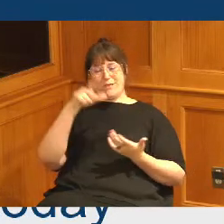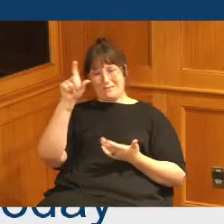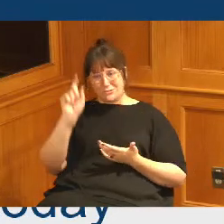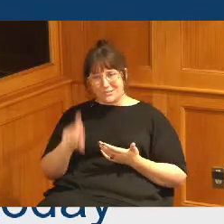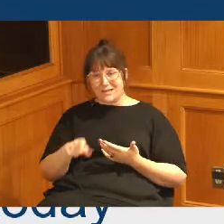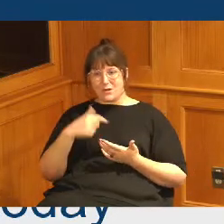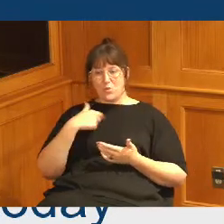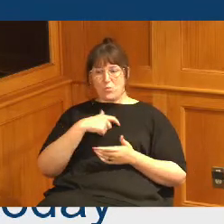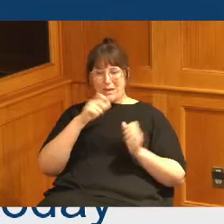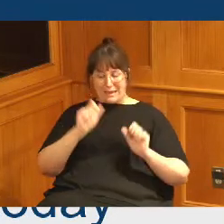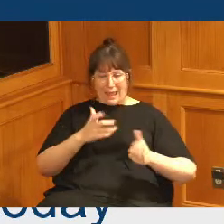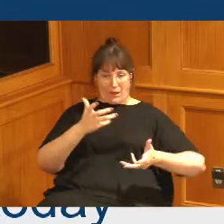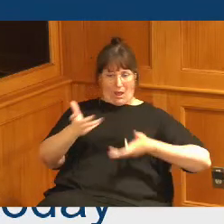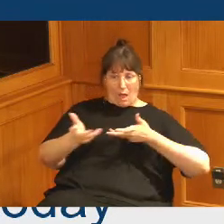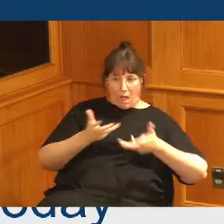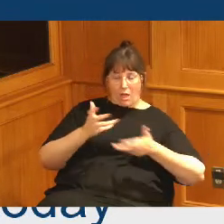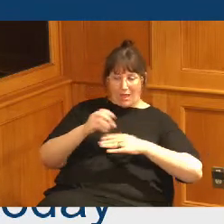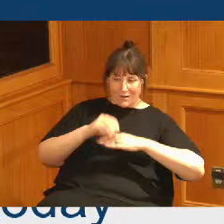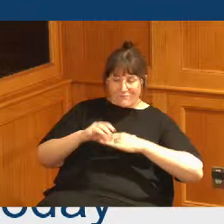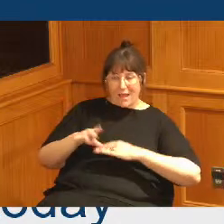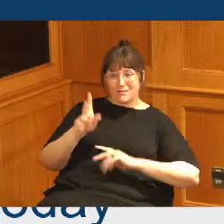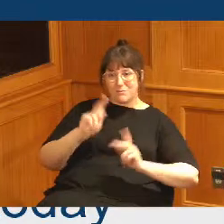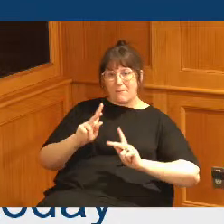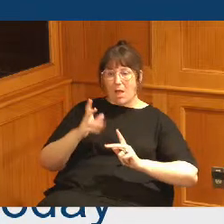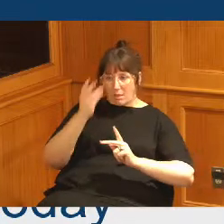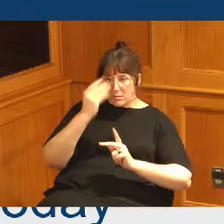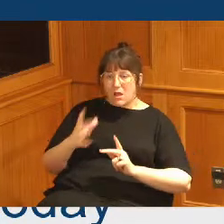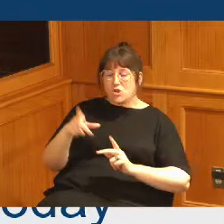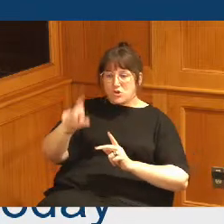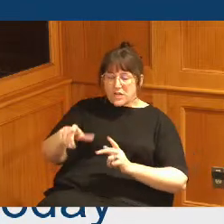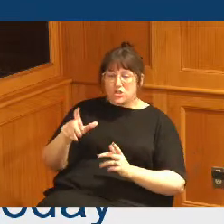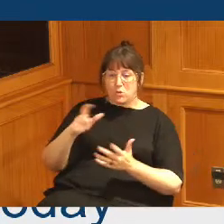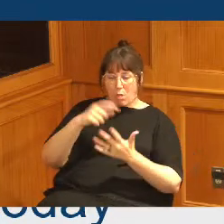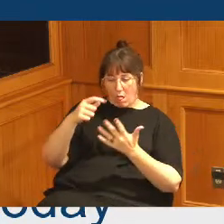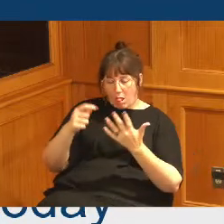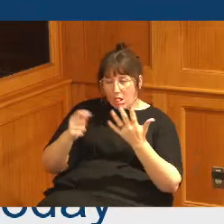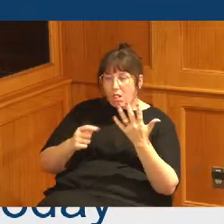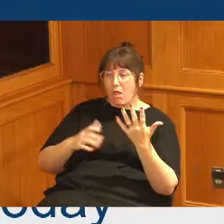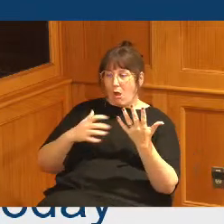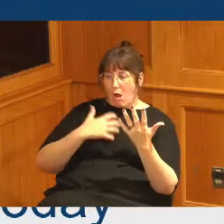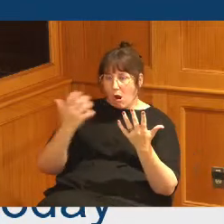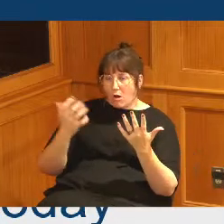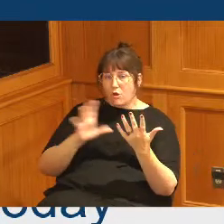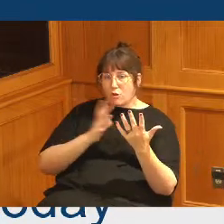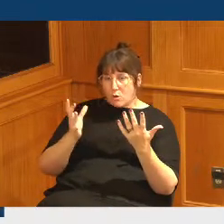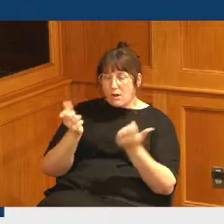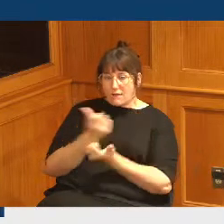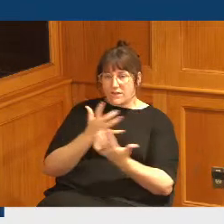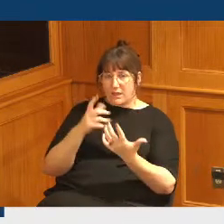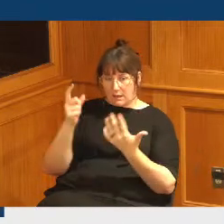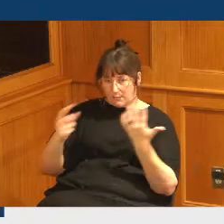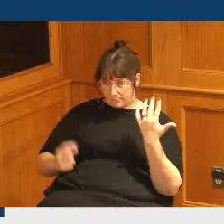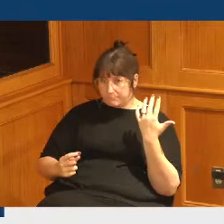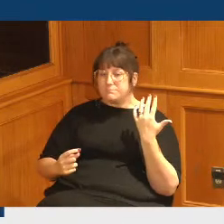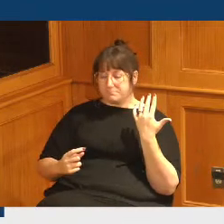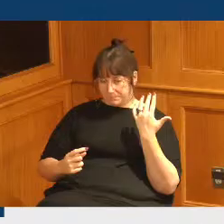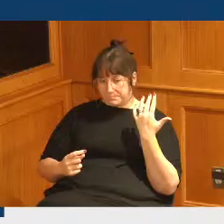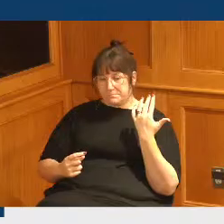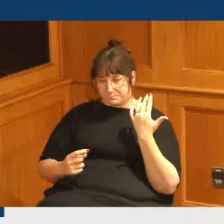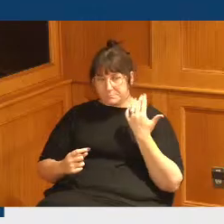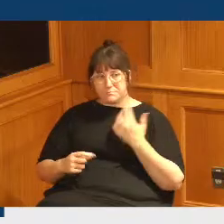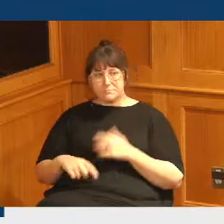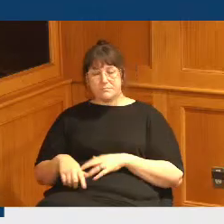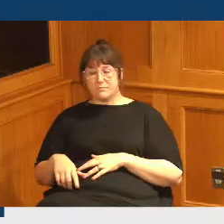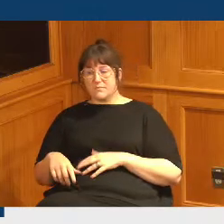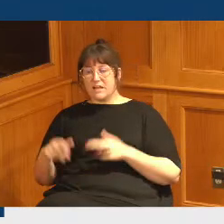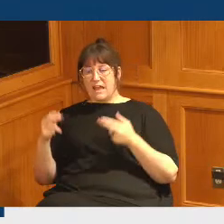we have attorneys that can now advise people, this is the argument you need to make in order to clean up many of these dockets. This slide